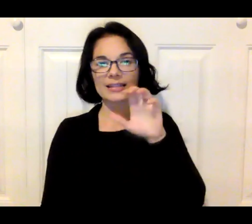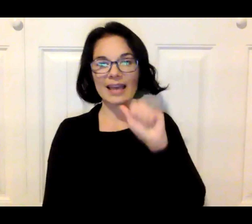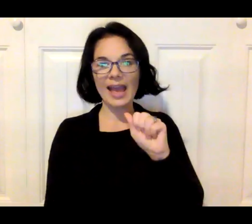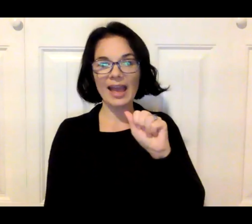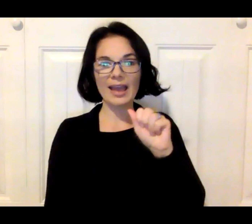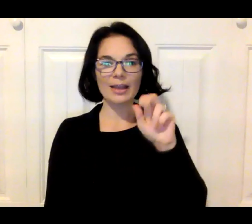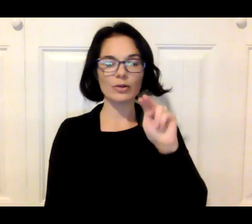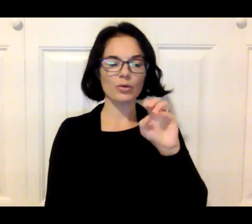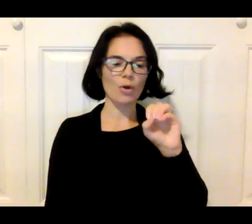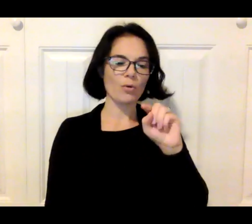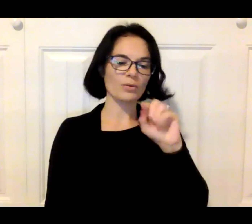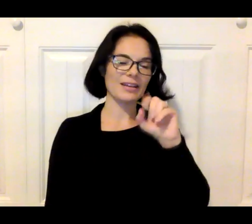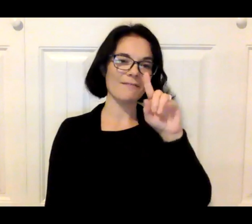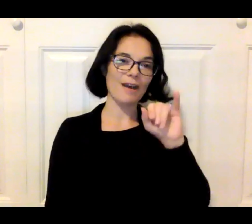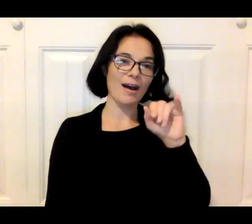canotify.ca.gov. And